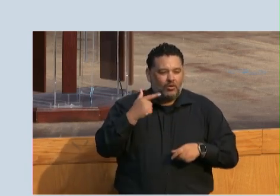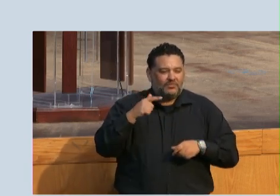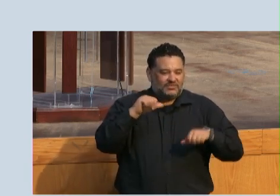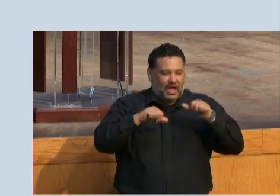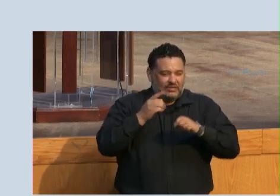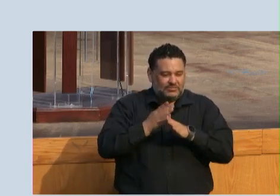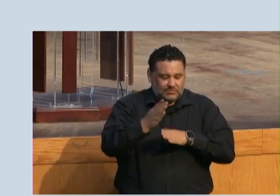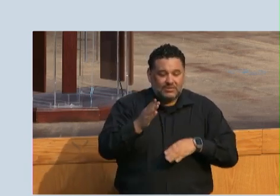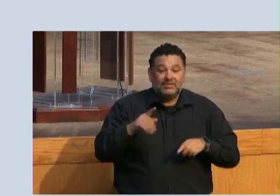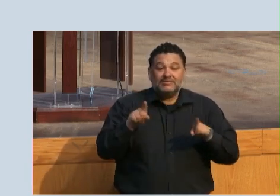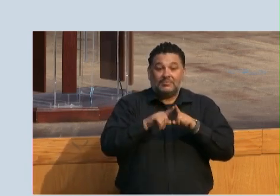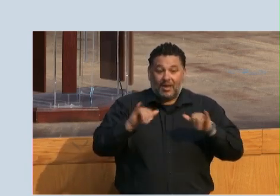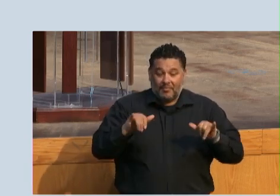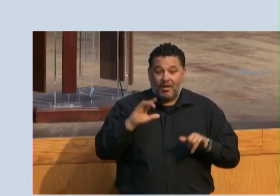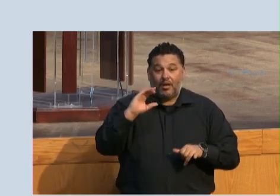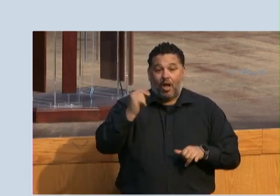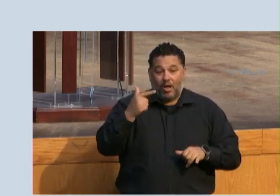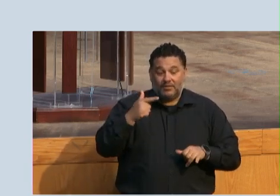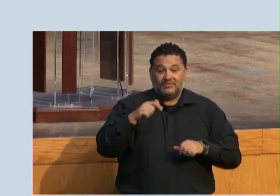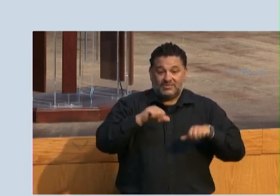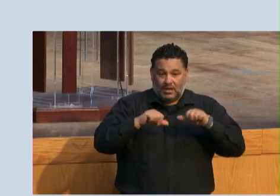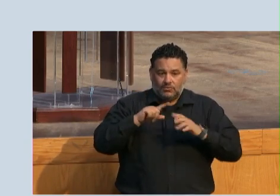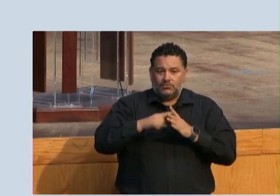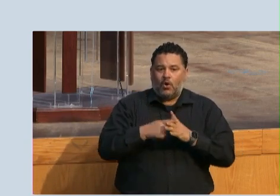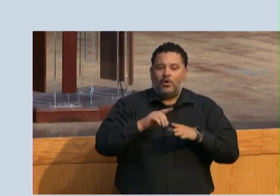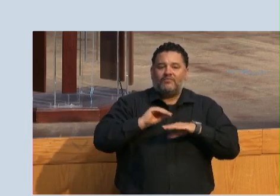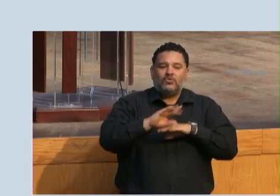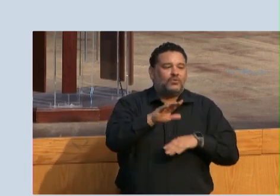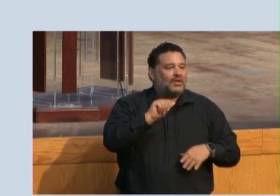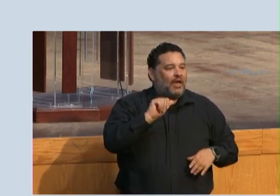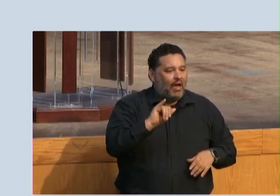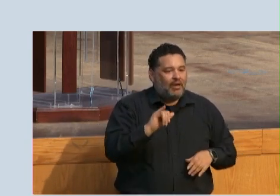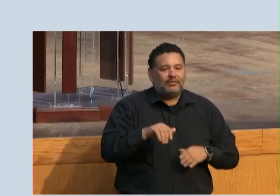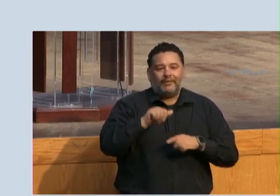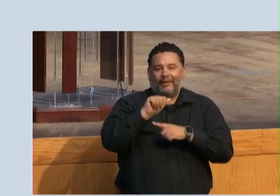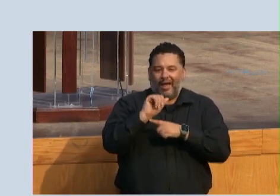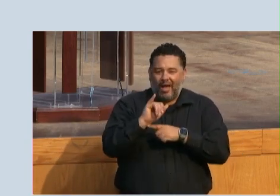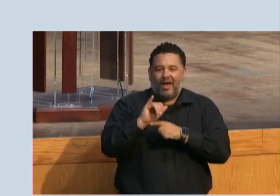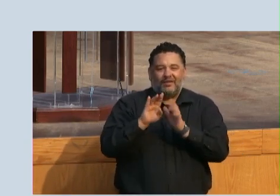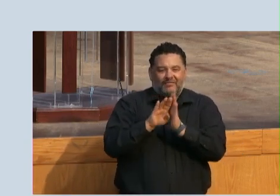same time, cognitive science started to influence AI and AI development from there.